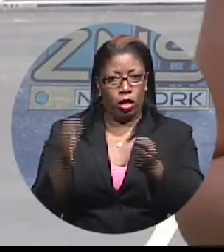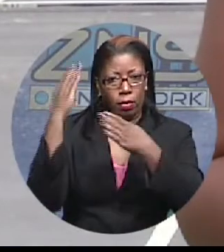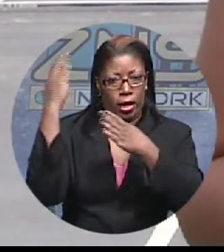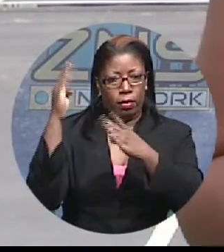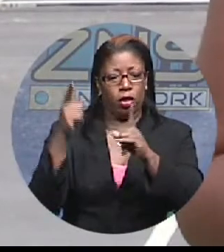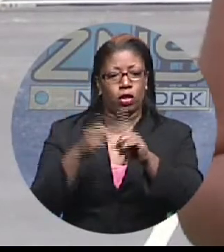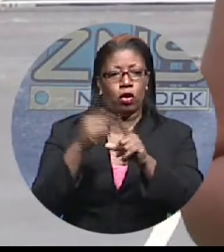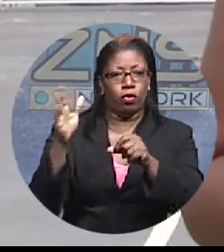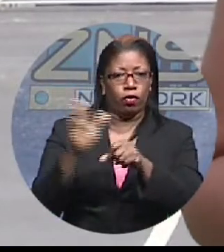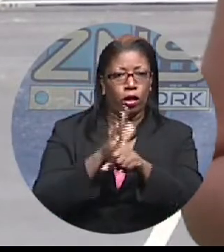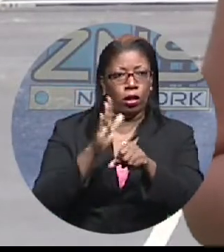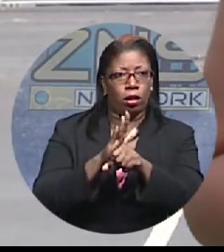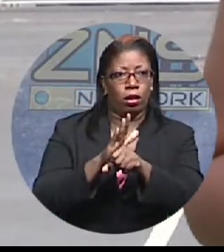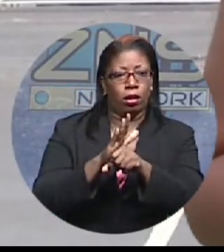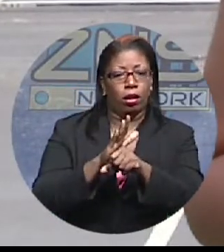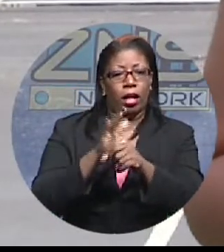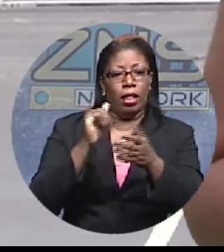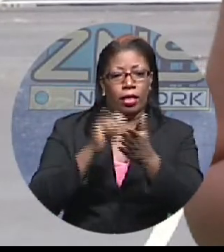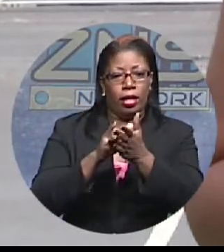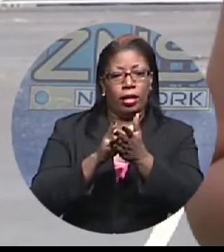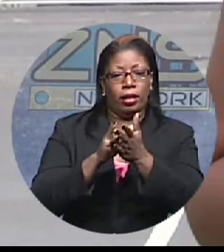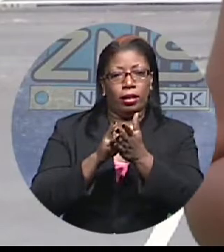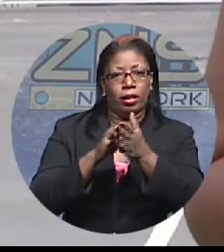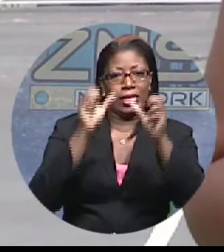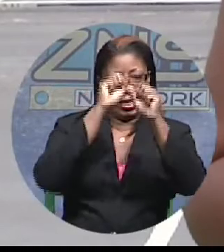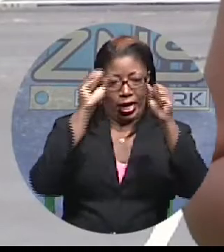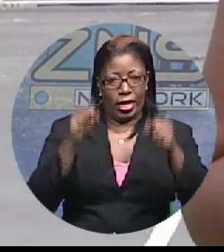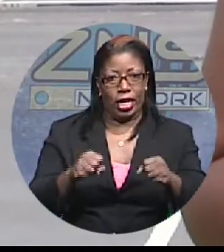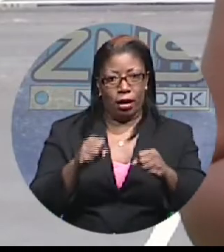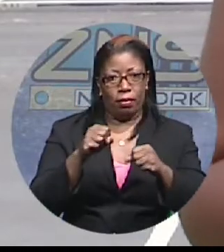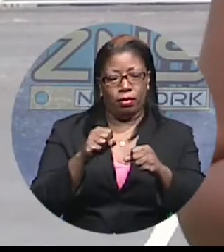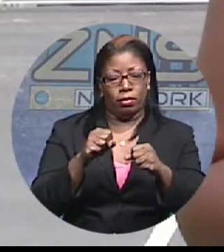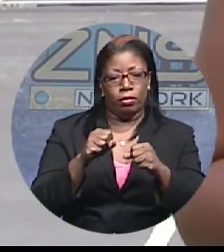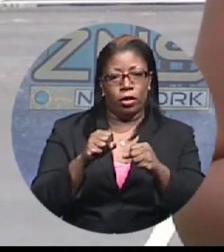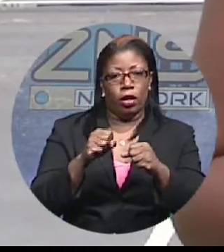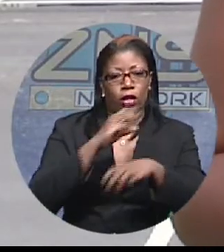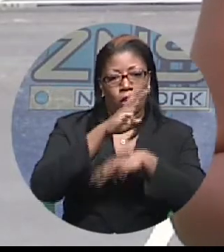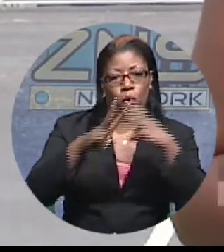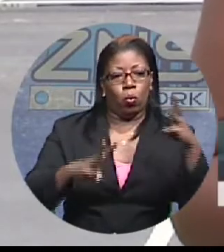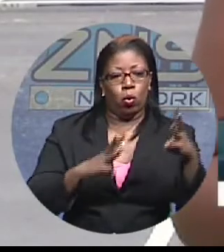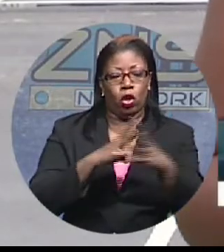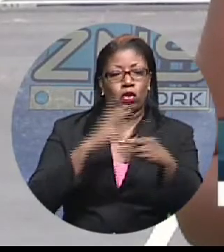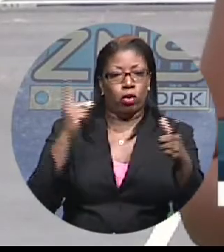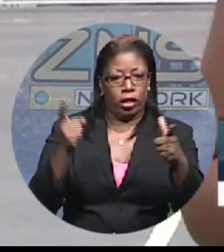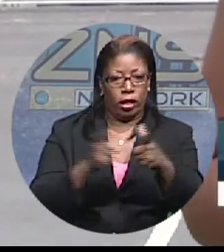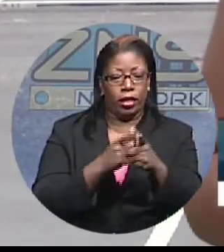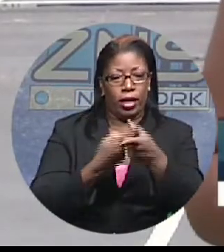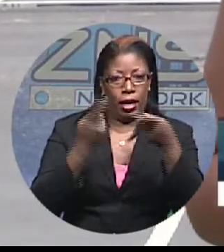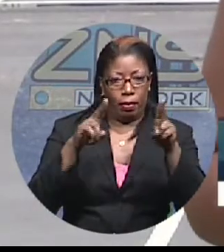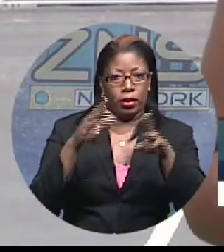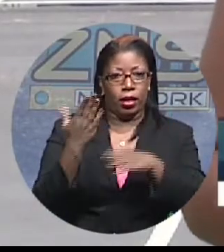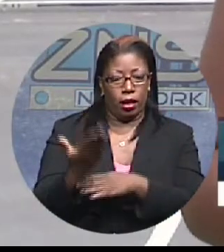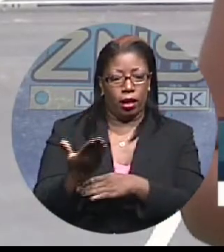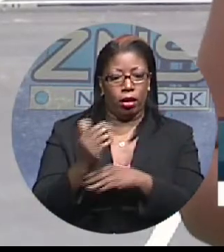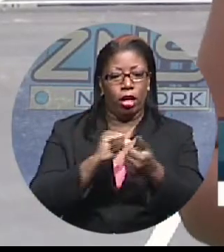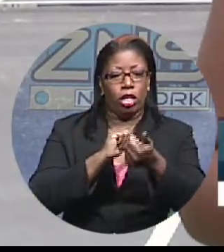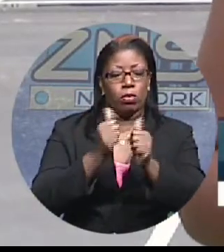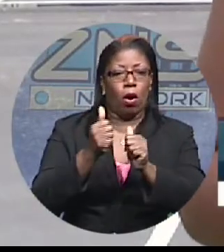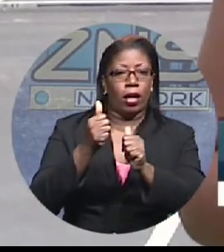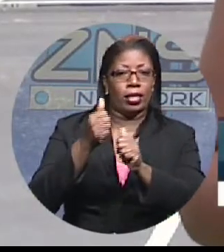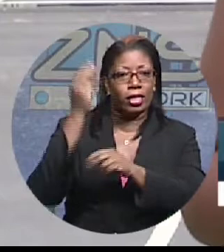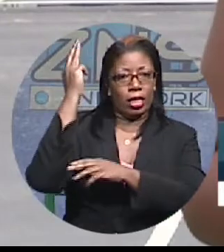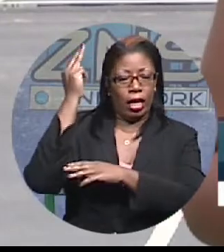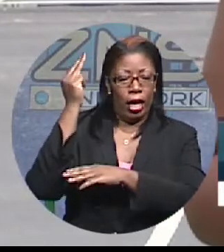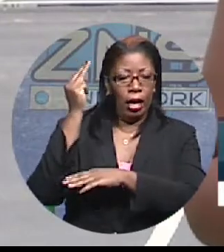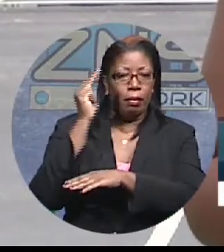to fill the new Thomas A. Robinson Stadium when the 2014 IAAF World Relays are held here. Sports Minister Dr.